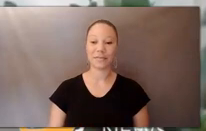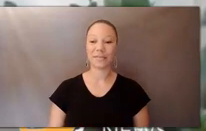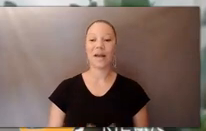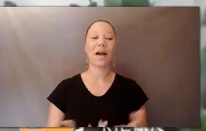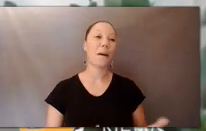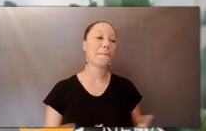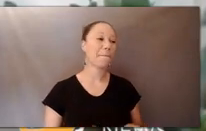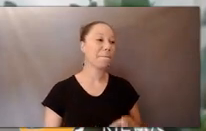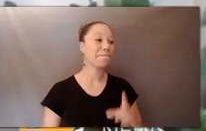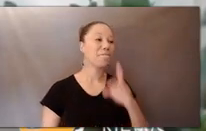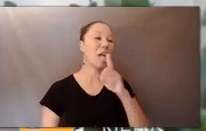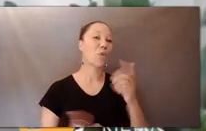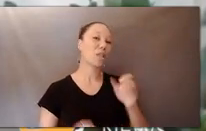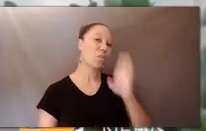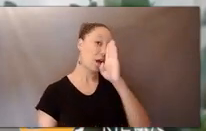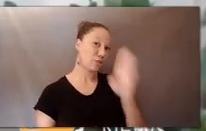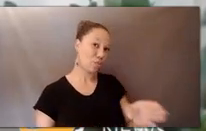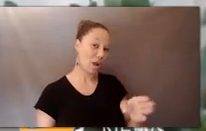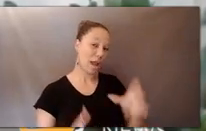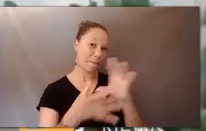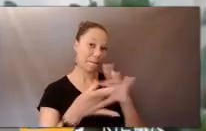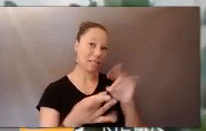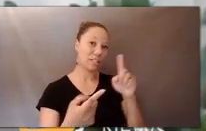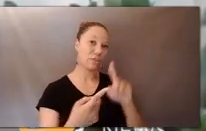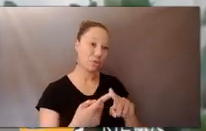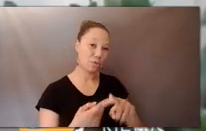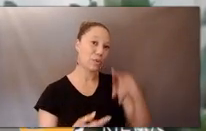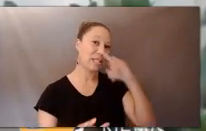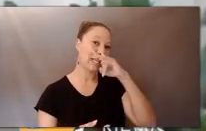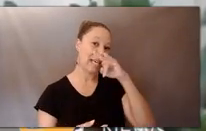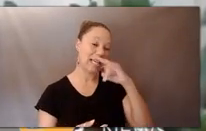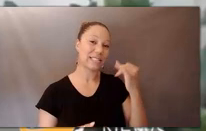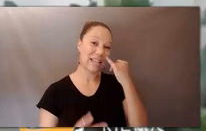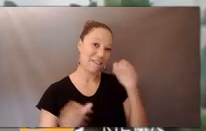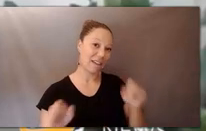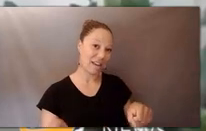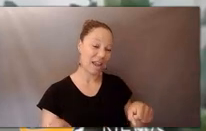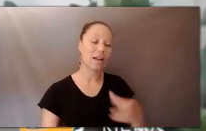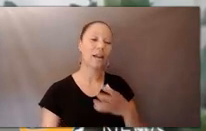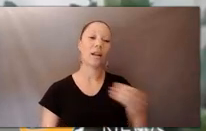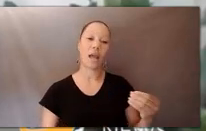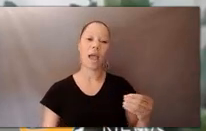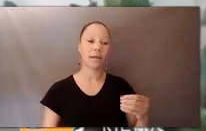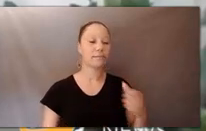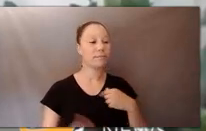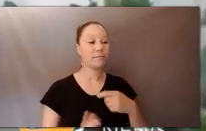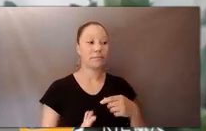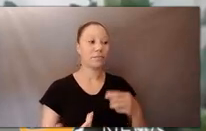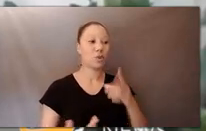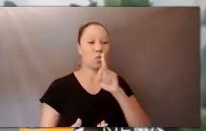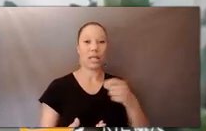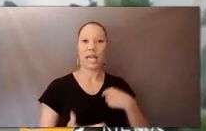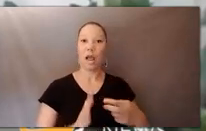I'd really like to kind of give a direct message to our kiddos, if I could. And I think that I'm probably speaking for